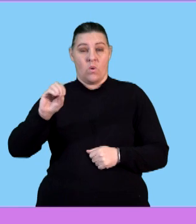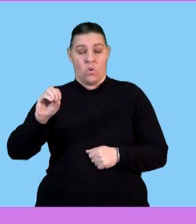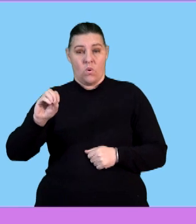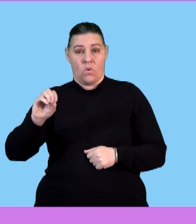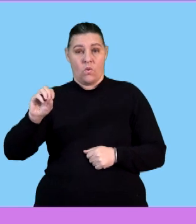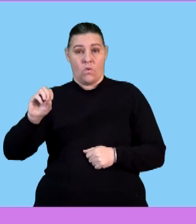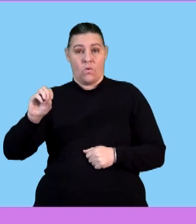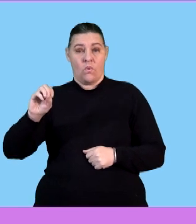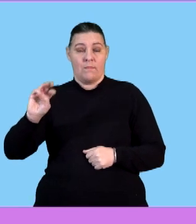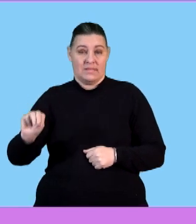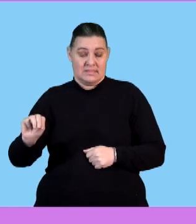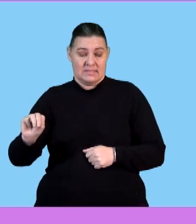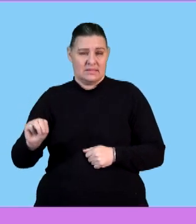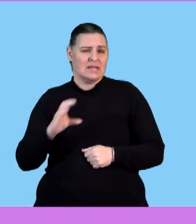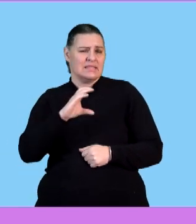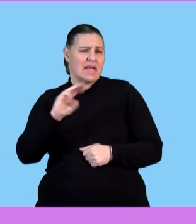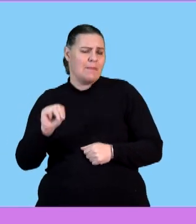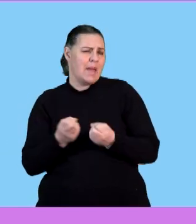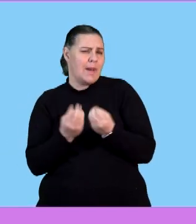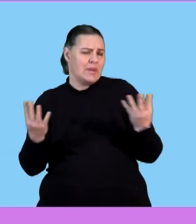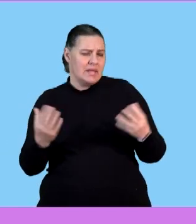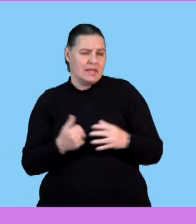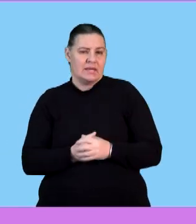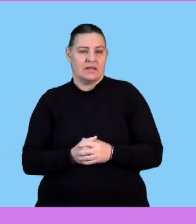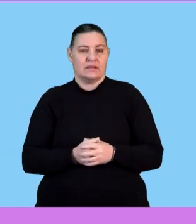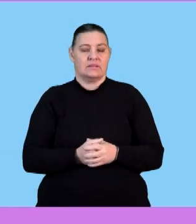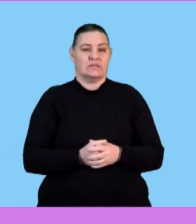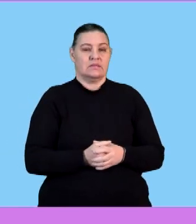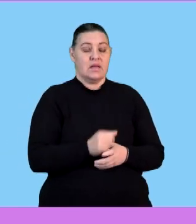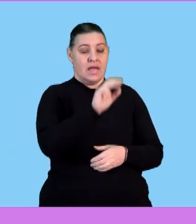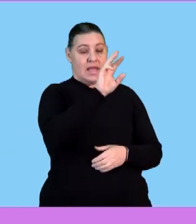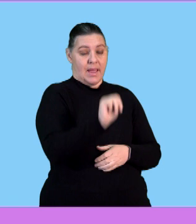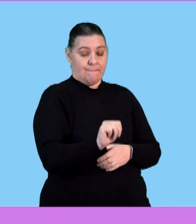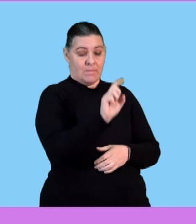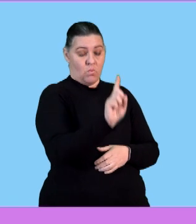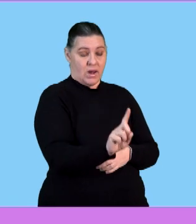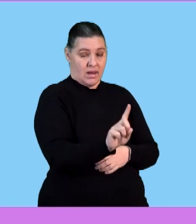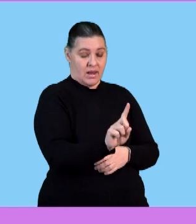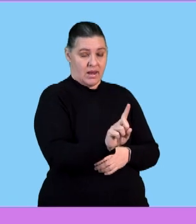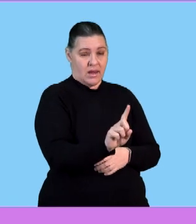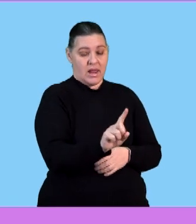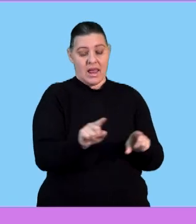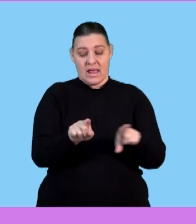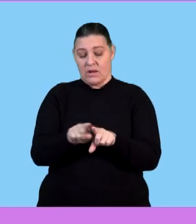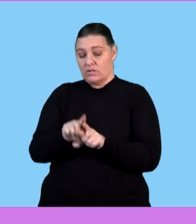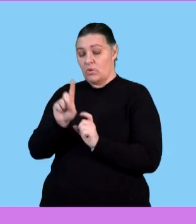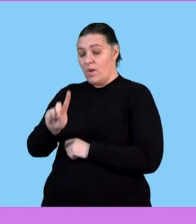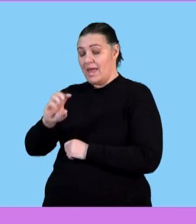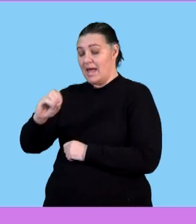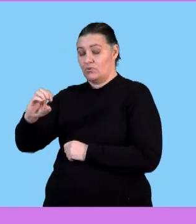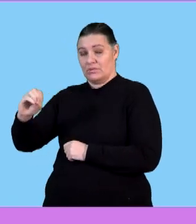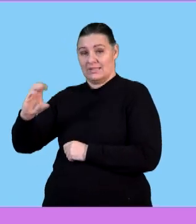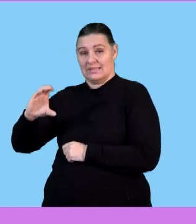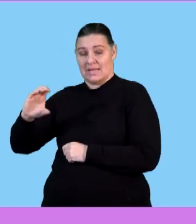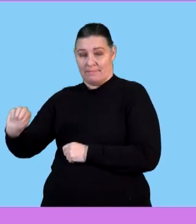long is it in centimeters? So, 1 meter is